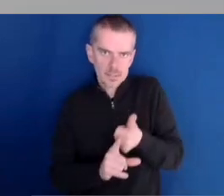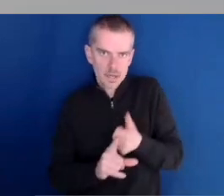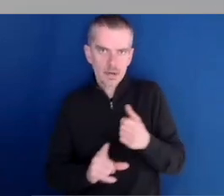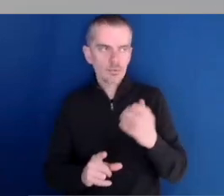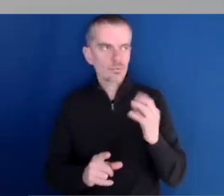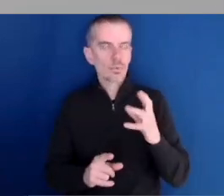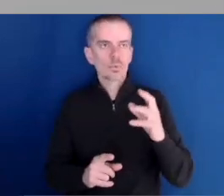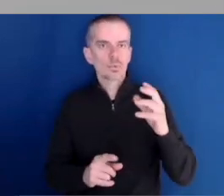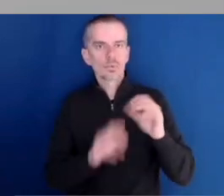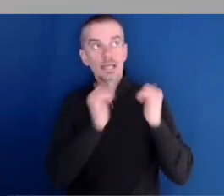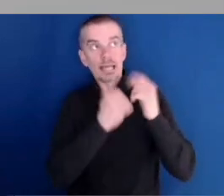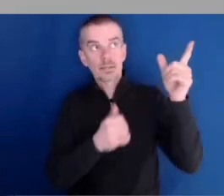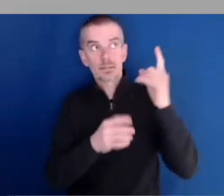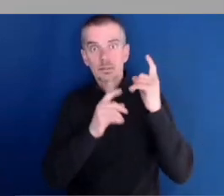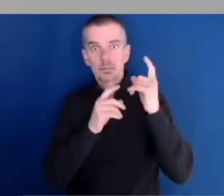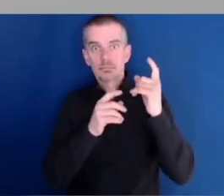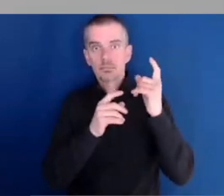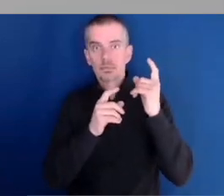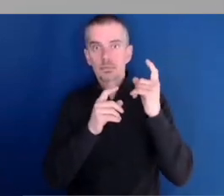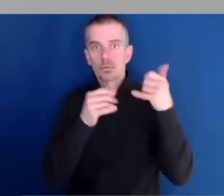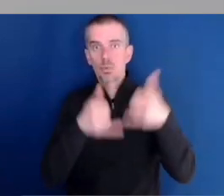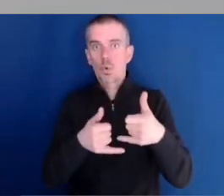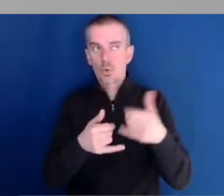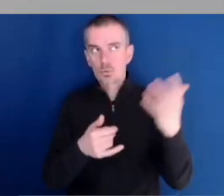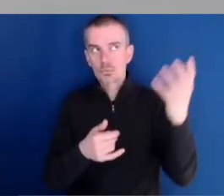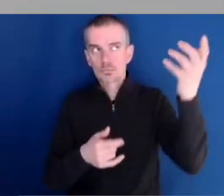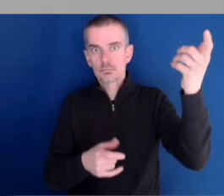awarding agency and all. So